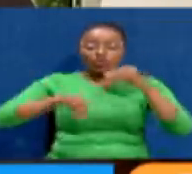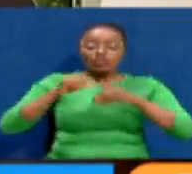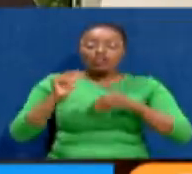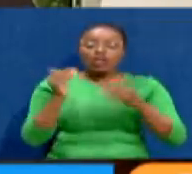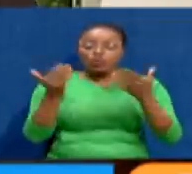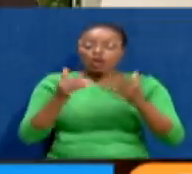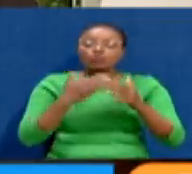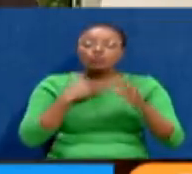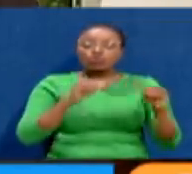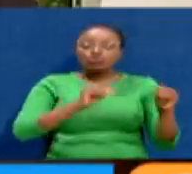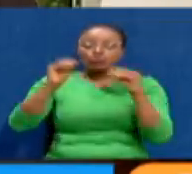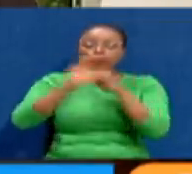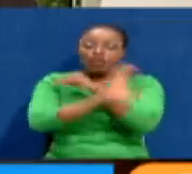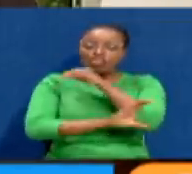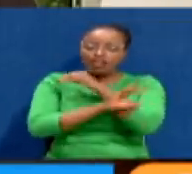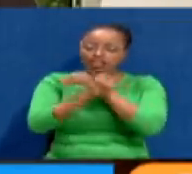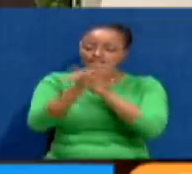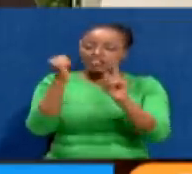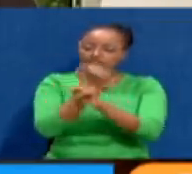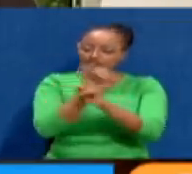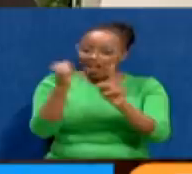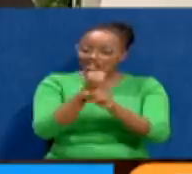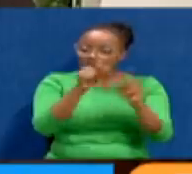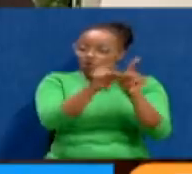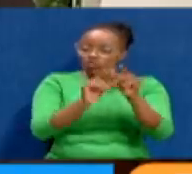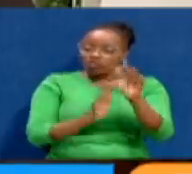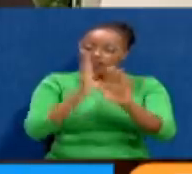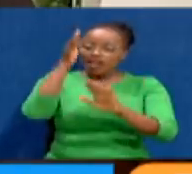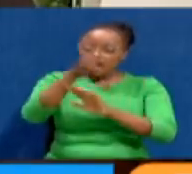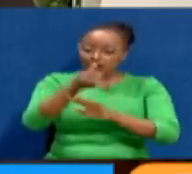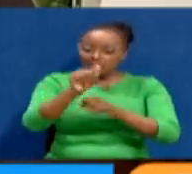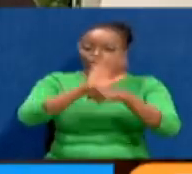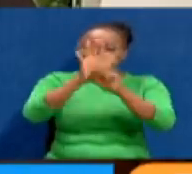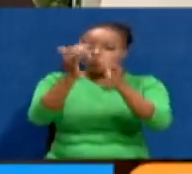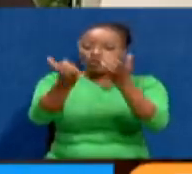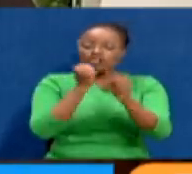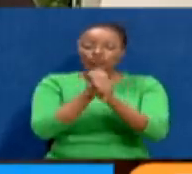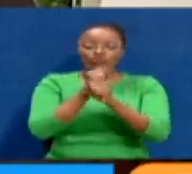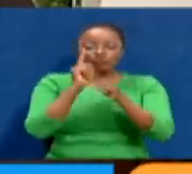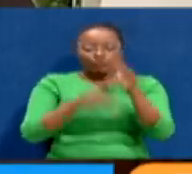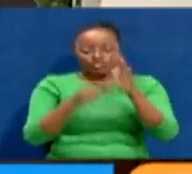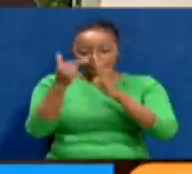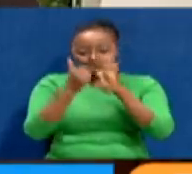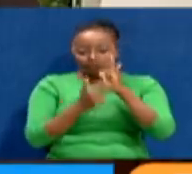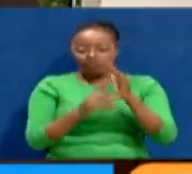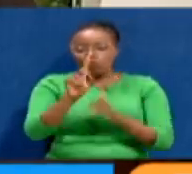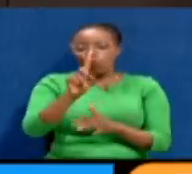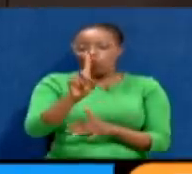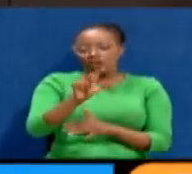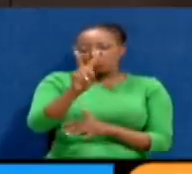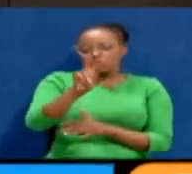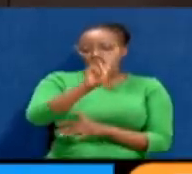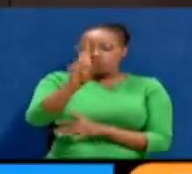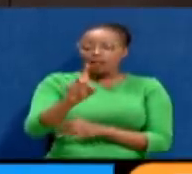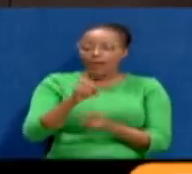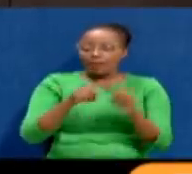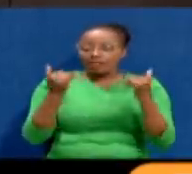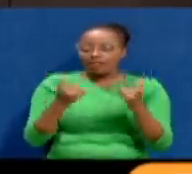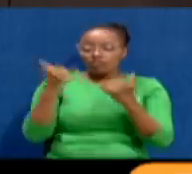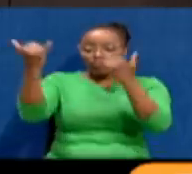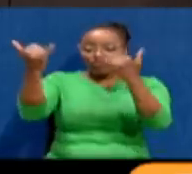to move this country in that fight, and also beyond the pandemic, what we need to do. Okay, I had one or two more questions about the pandemic, but since